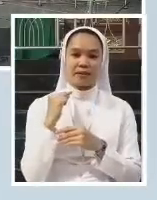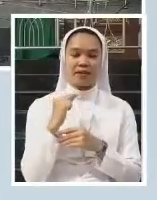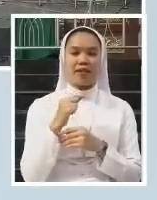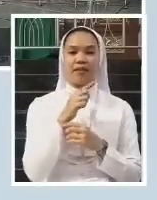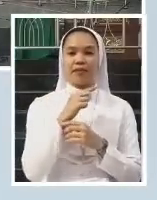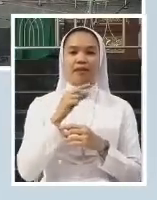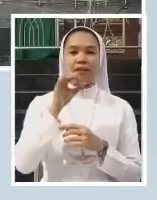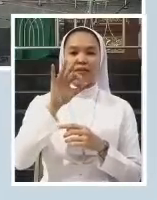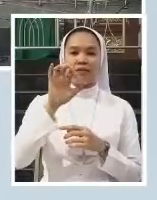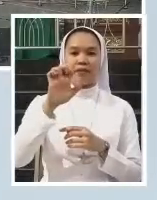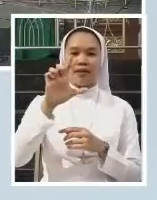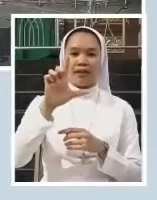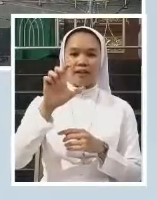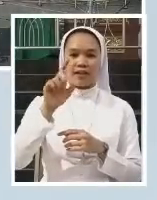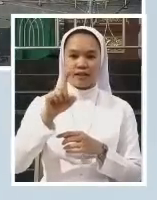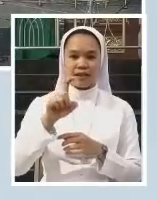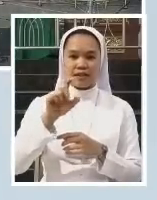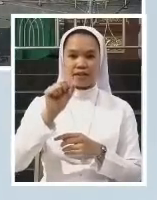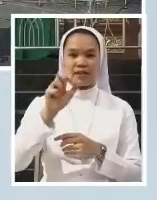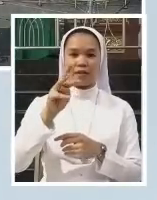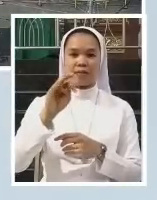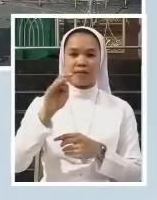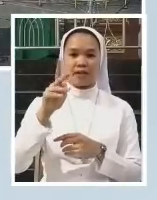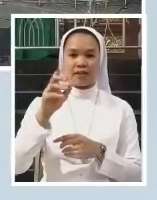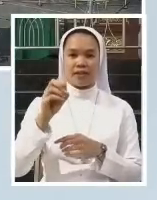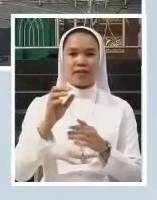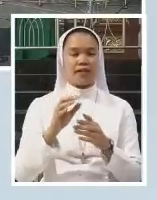Father Felix Abano Jr.,